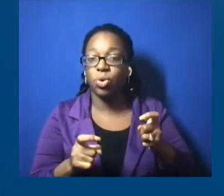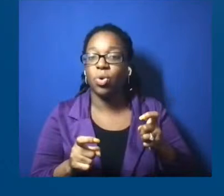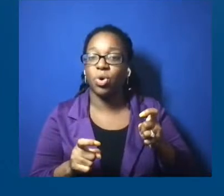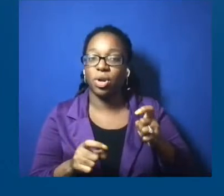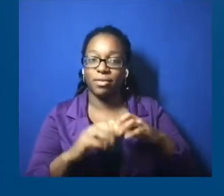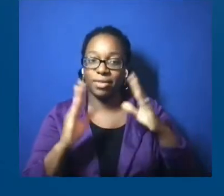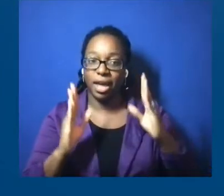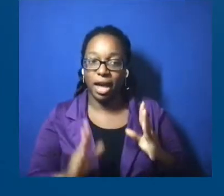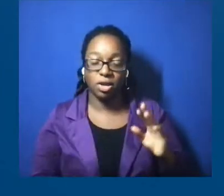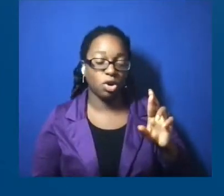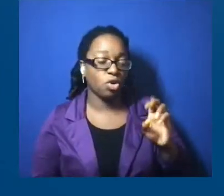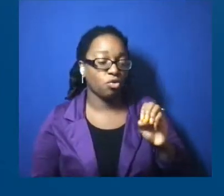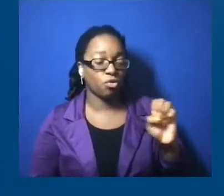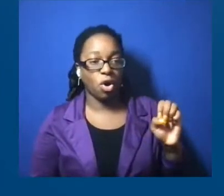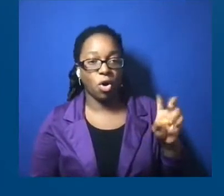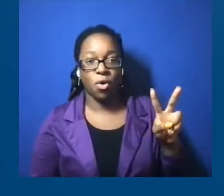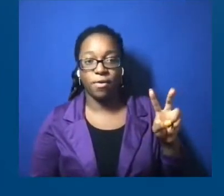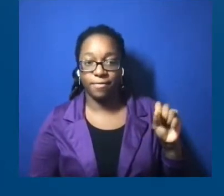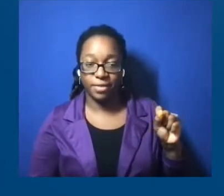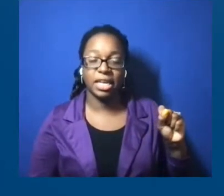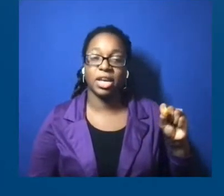January for all the nation.